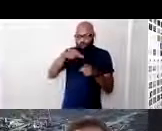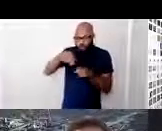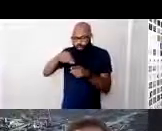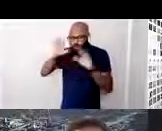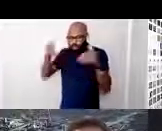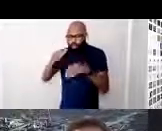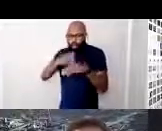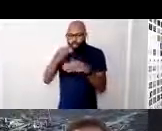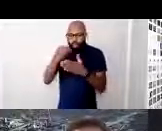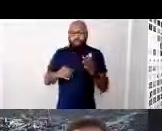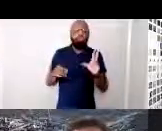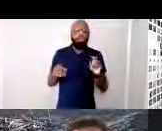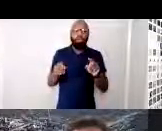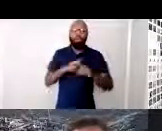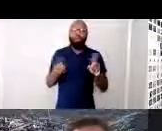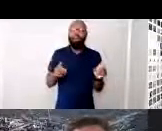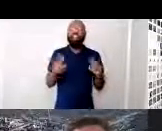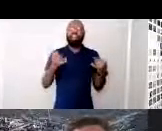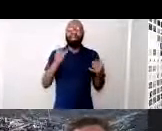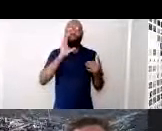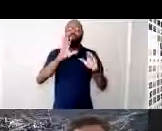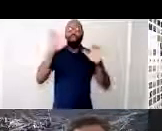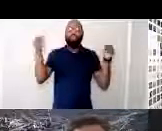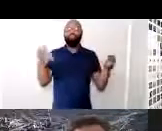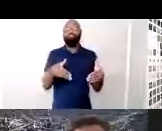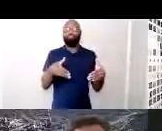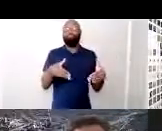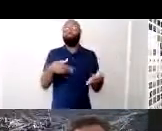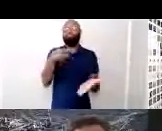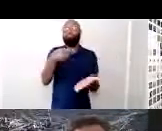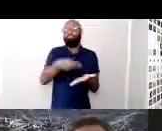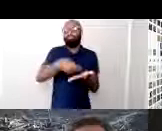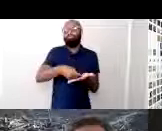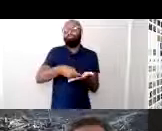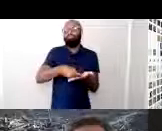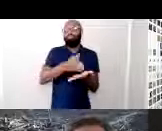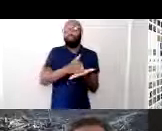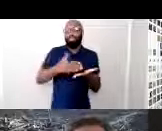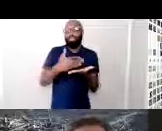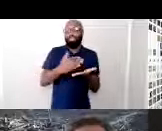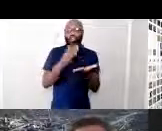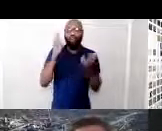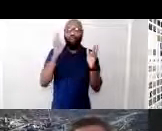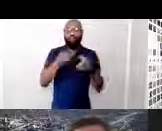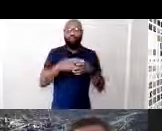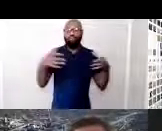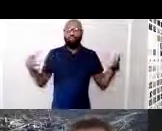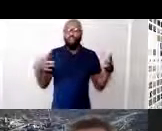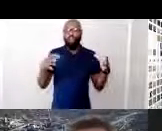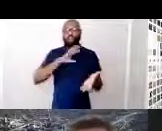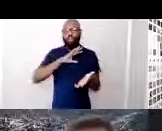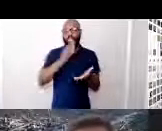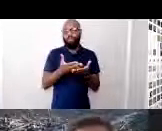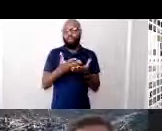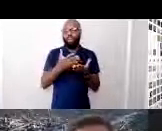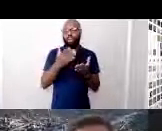But now there will be a dedicated fund, to kind of hopefully broaden the number of artists that that the city helps